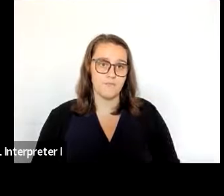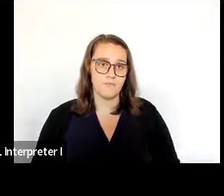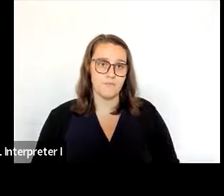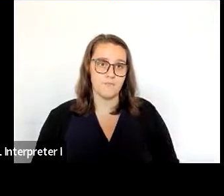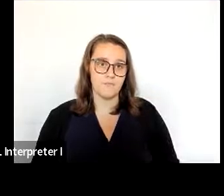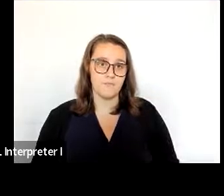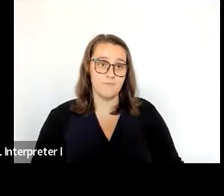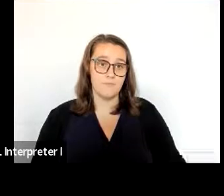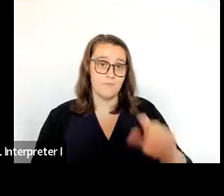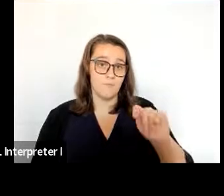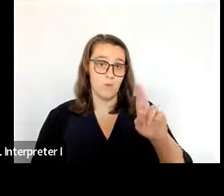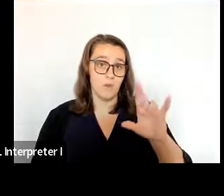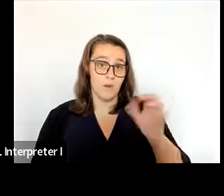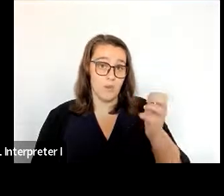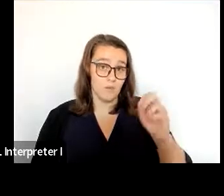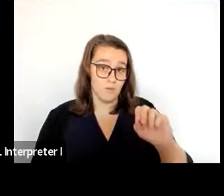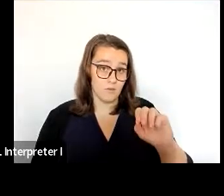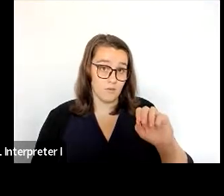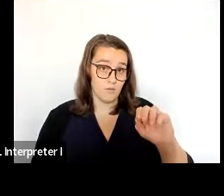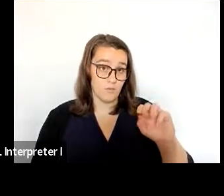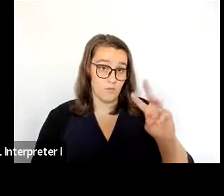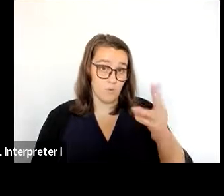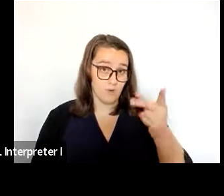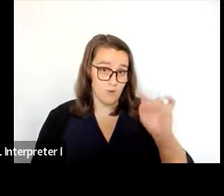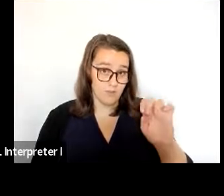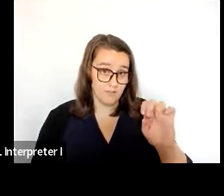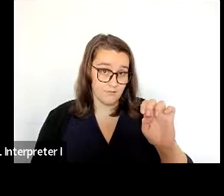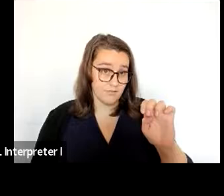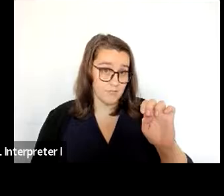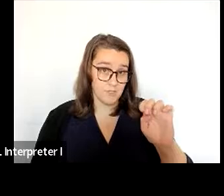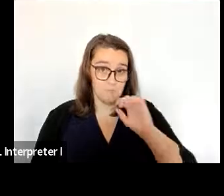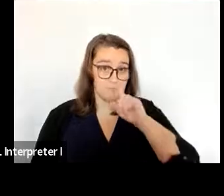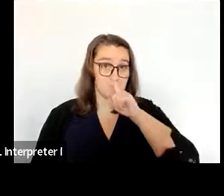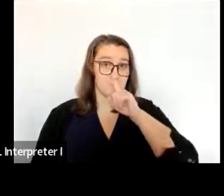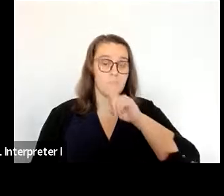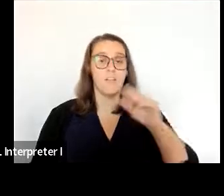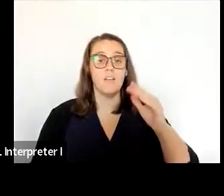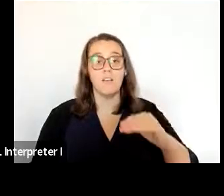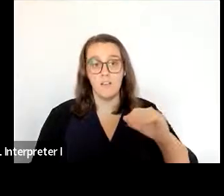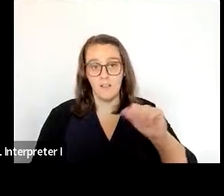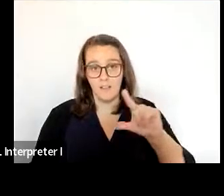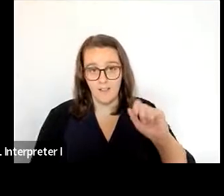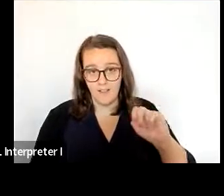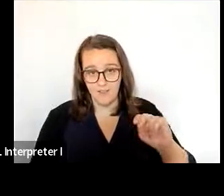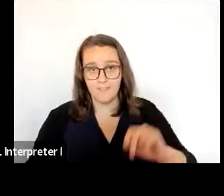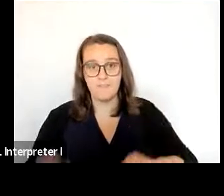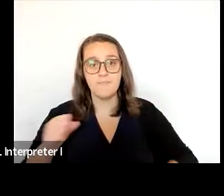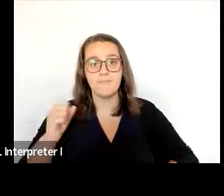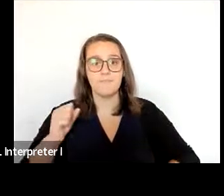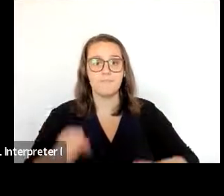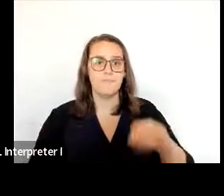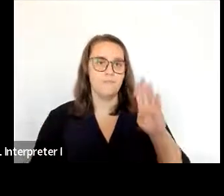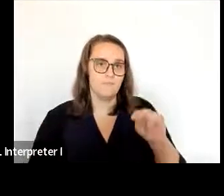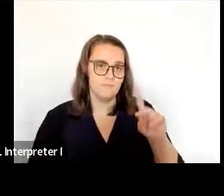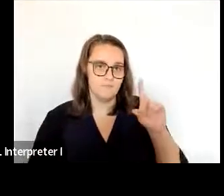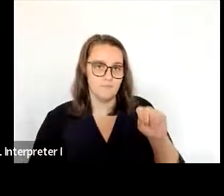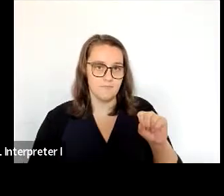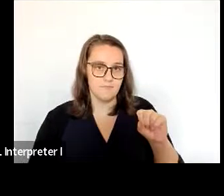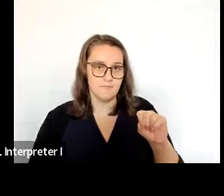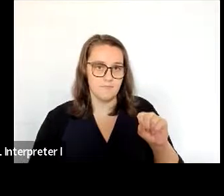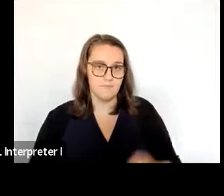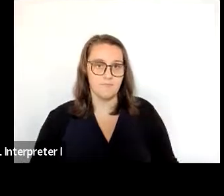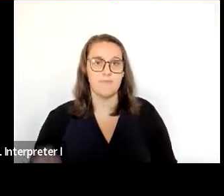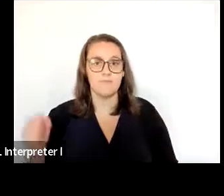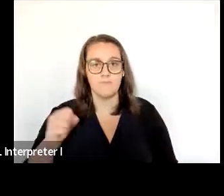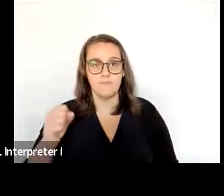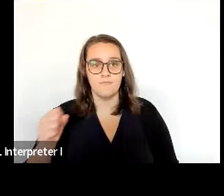Councilmember Trayon White. Councilmember Allen. Yes. Councilmember Allen votes yes. Councilmember Bonds. Yes. Councilmember